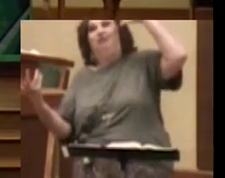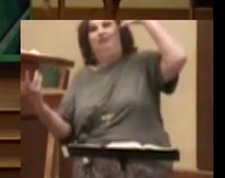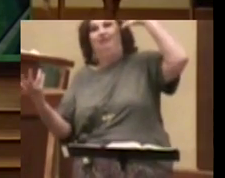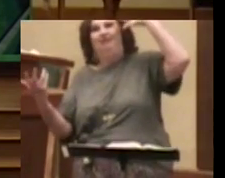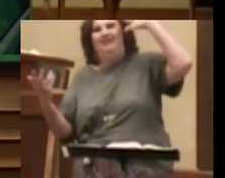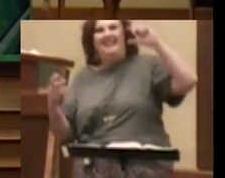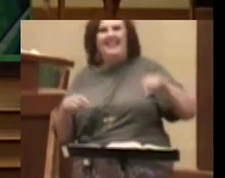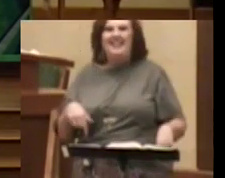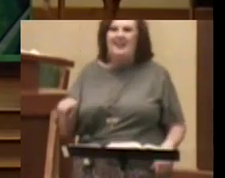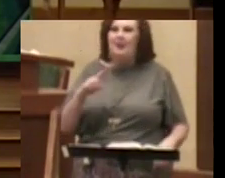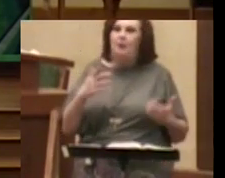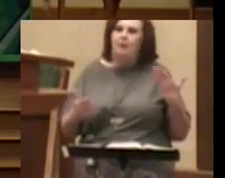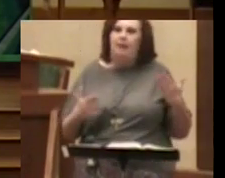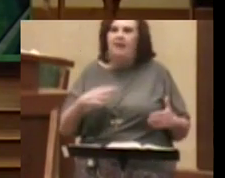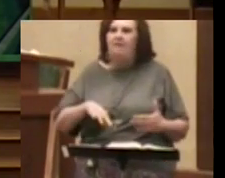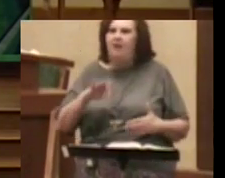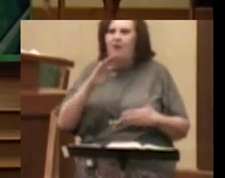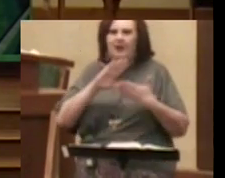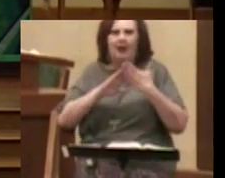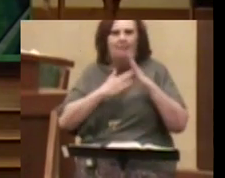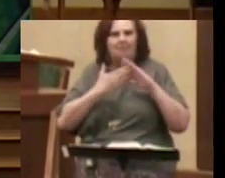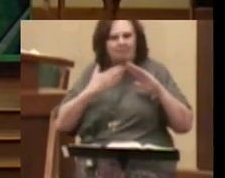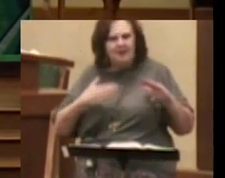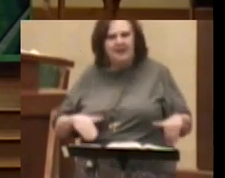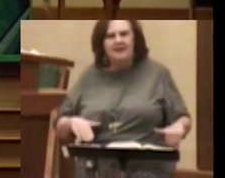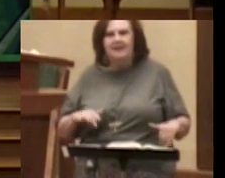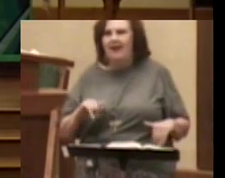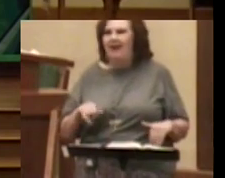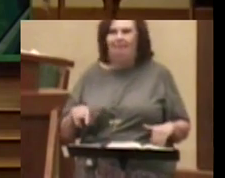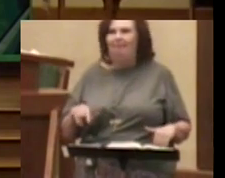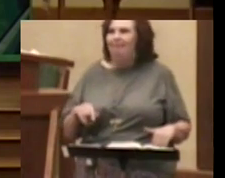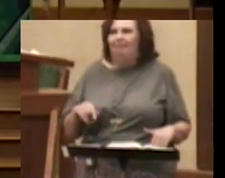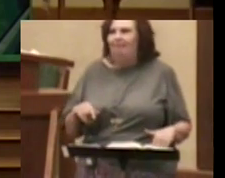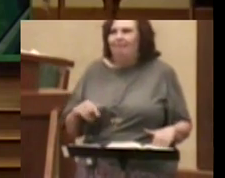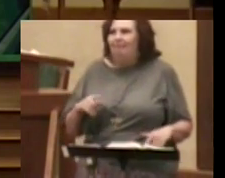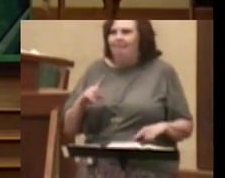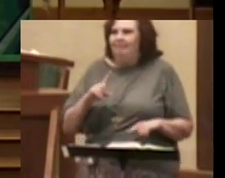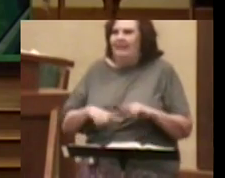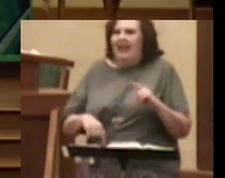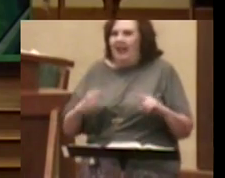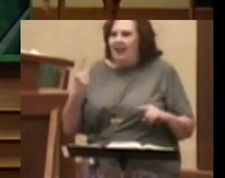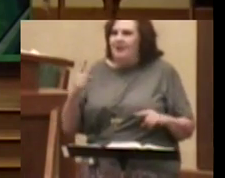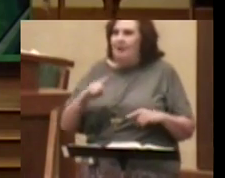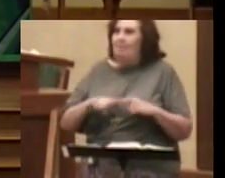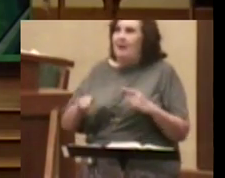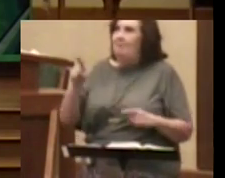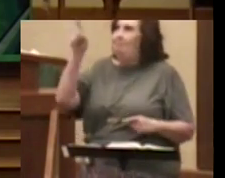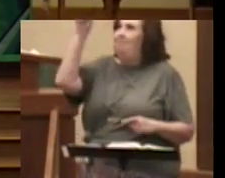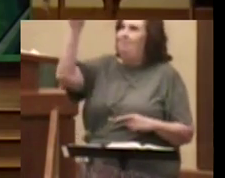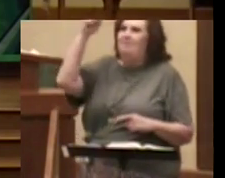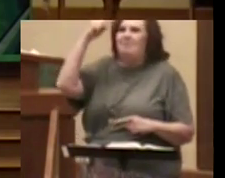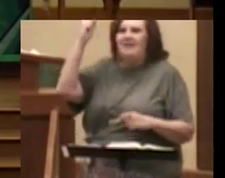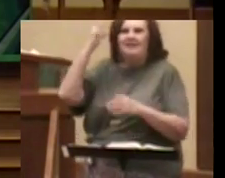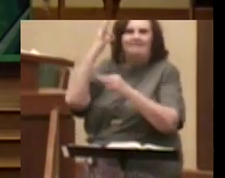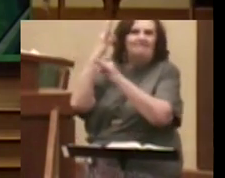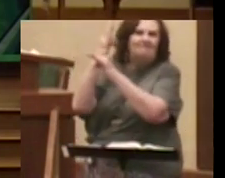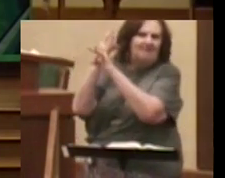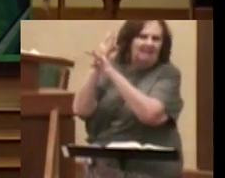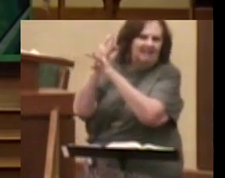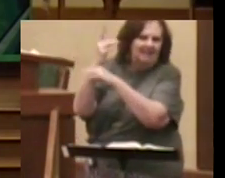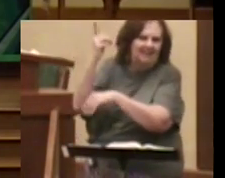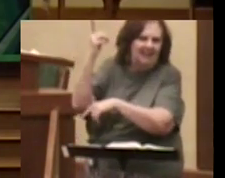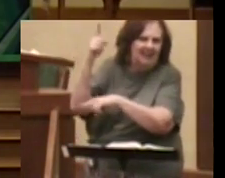perhaps you have found a peace that passes understanding that you can attribute to your faith in a reliable